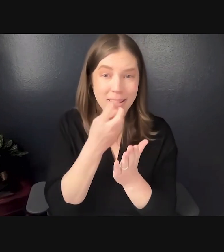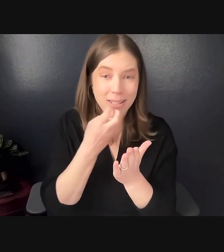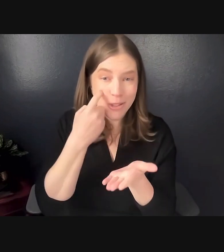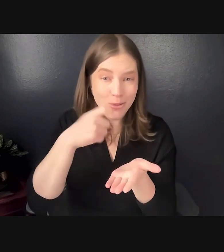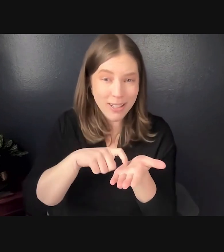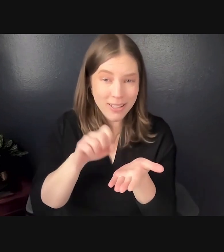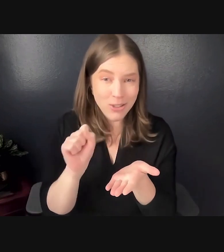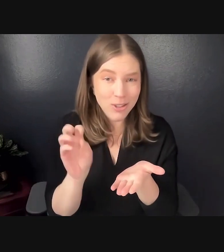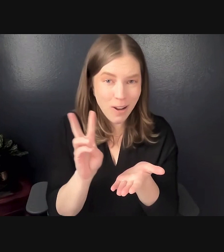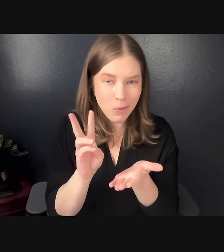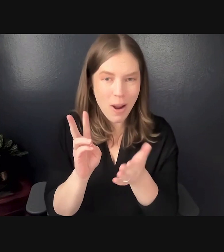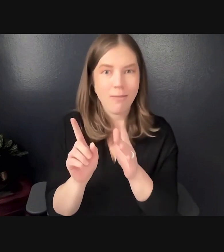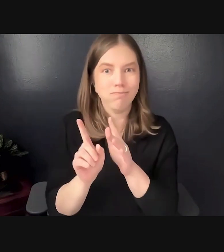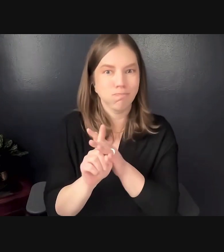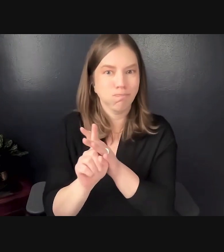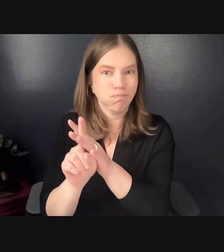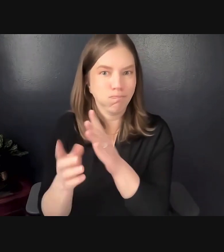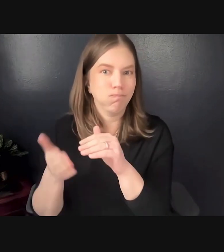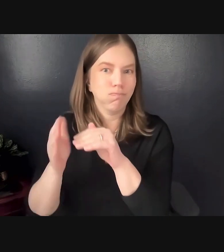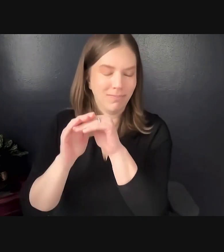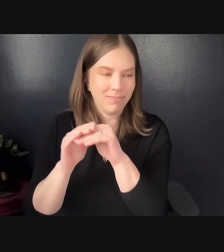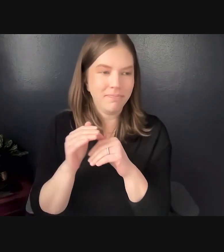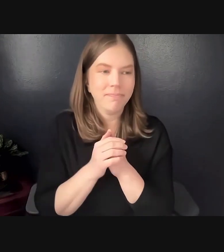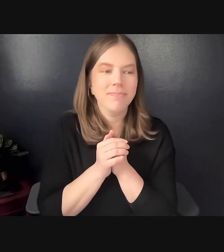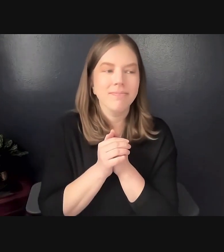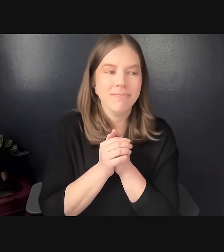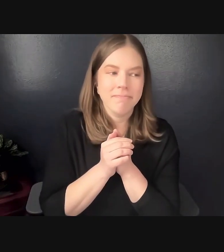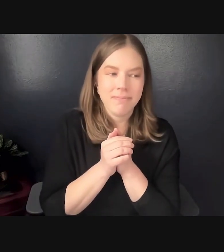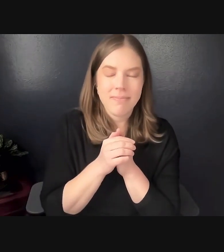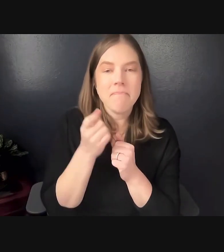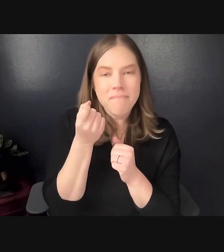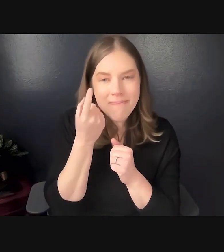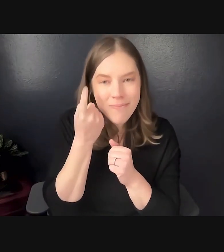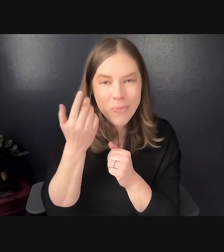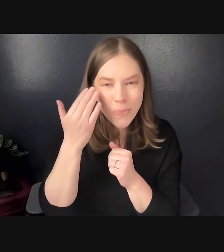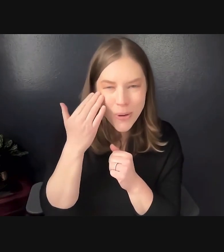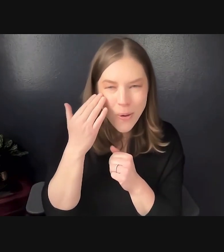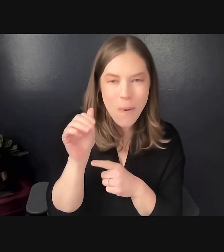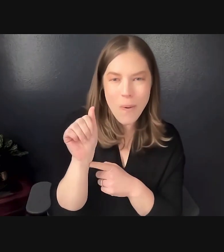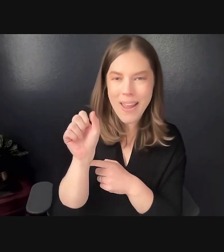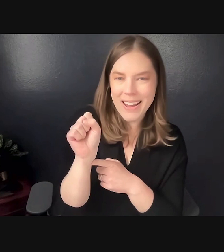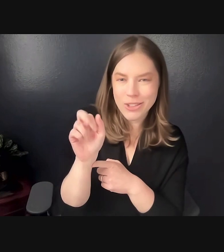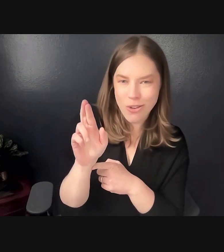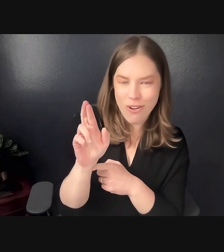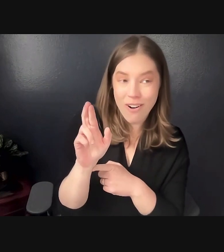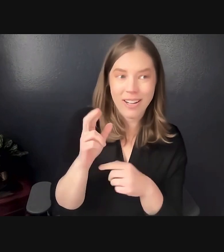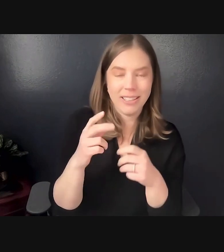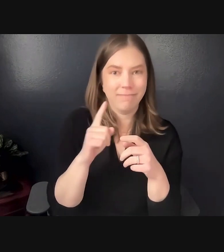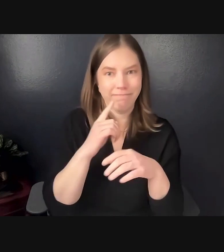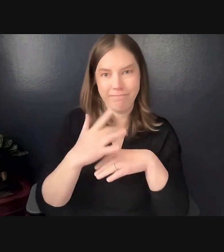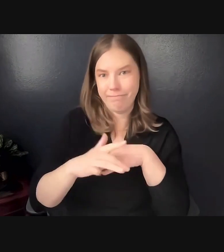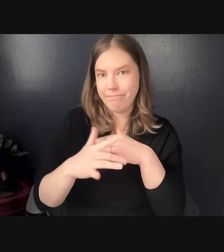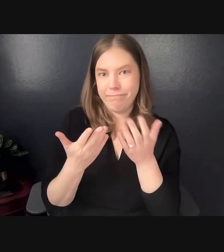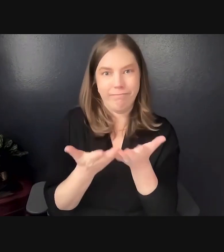to online courses, and that meant an increase in use of automatic speech